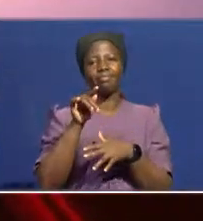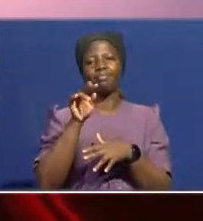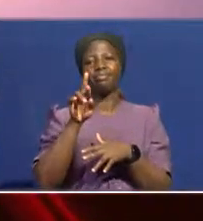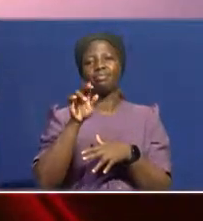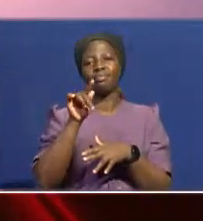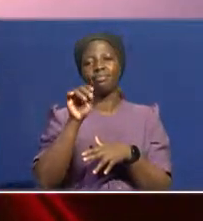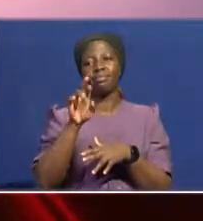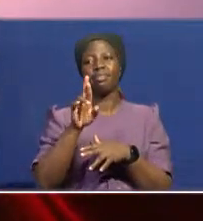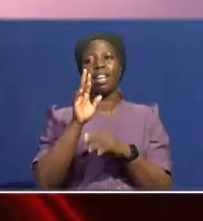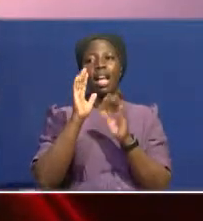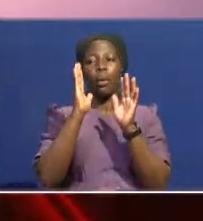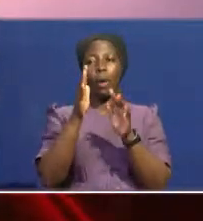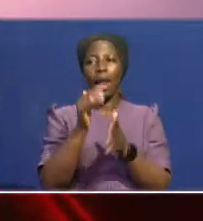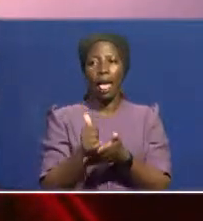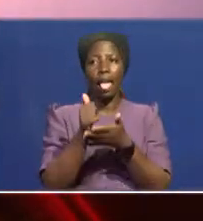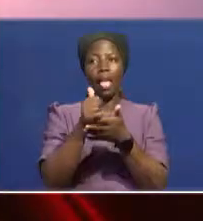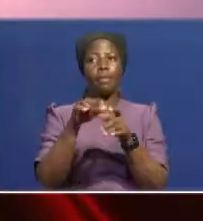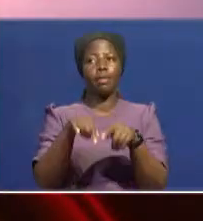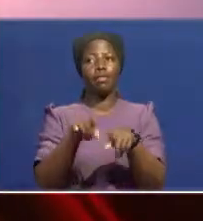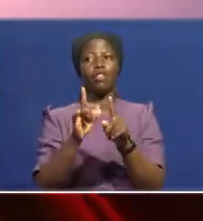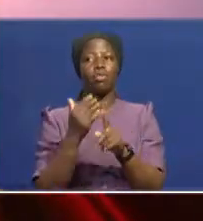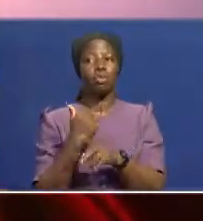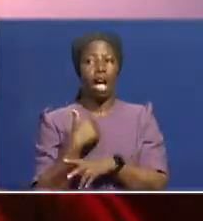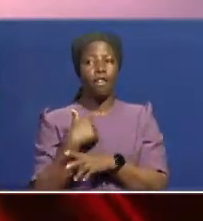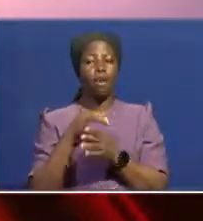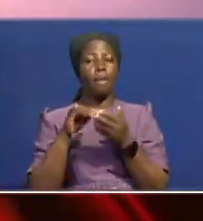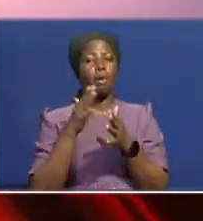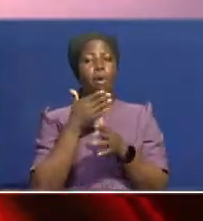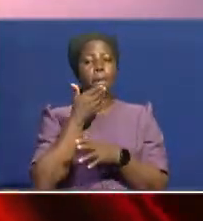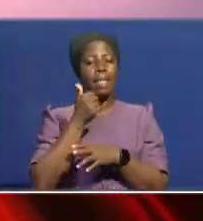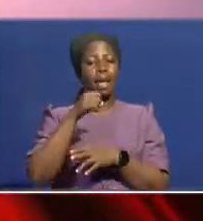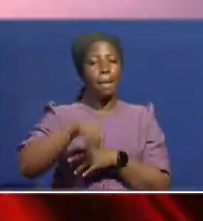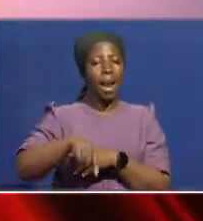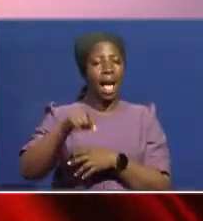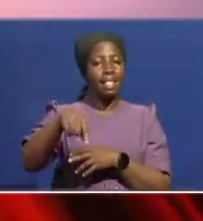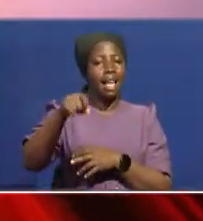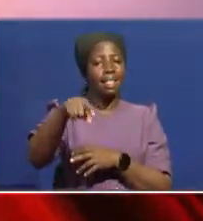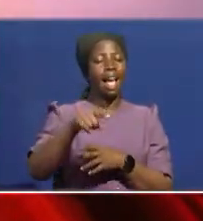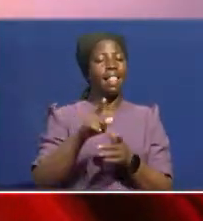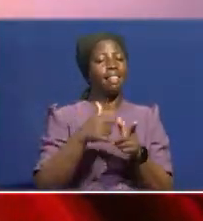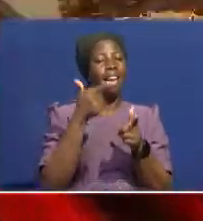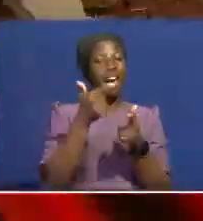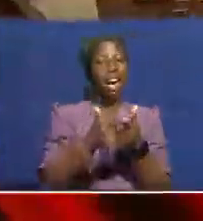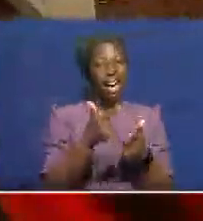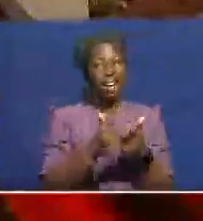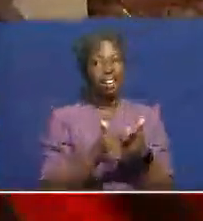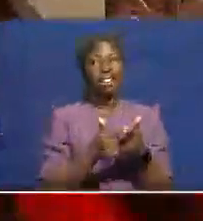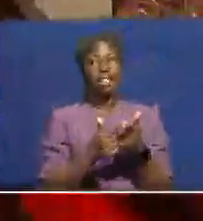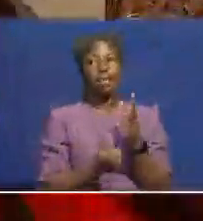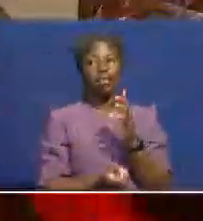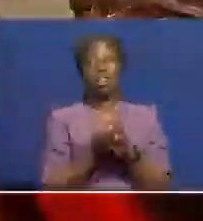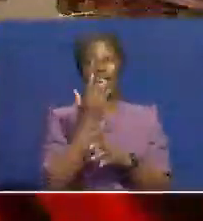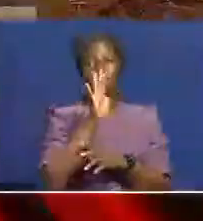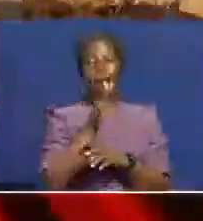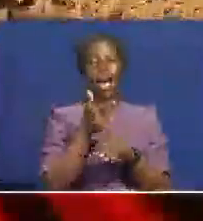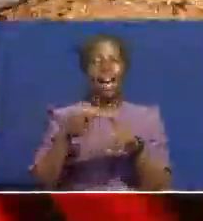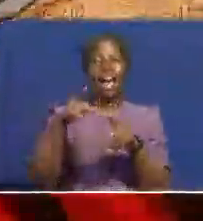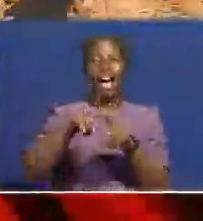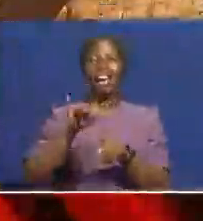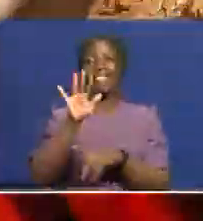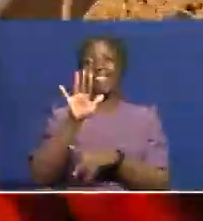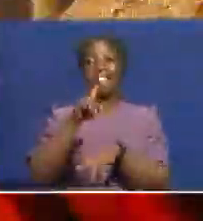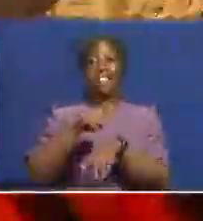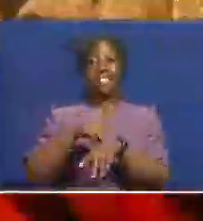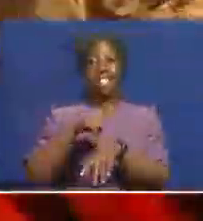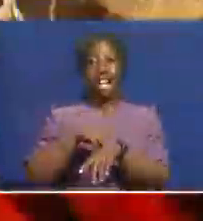have more efficient planting, the yield for every hectare will increase by fivefold. I